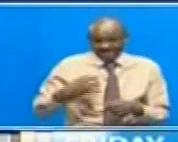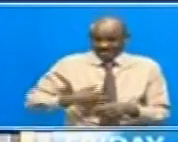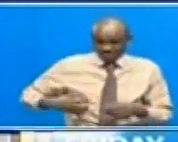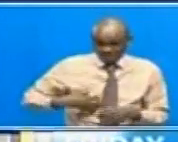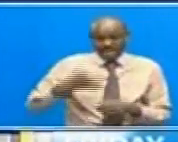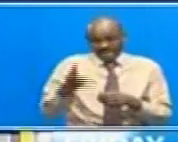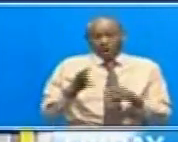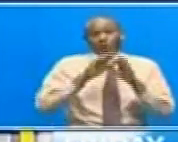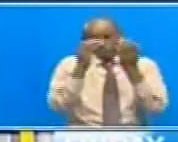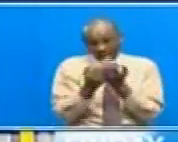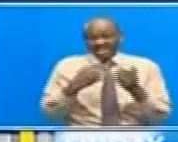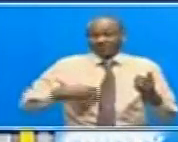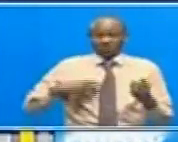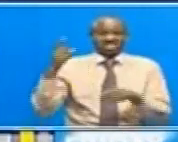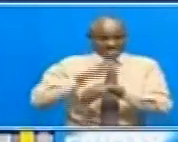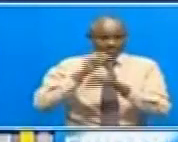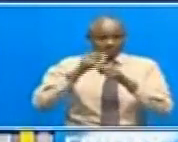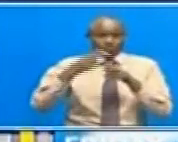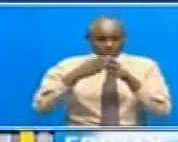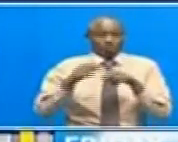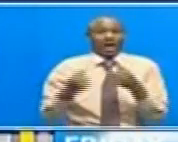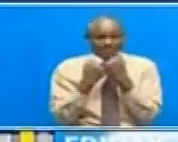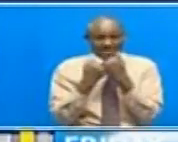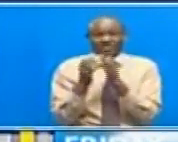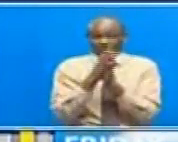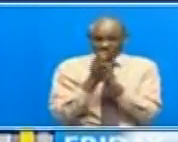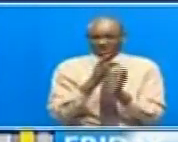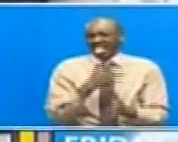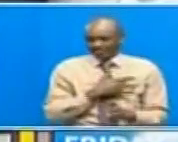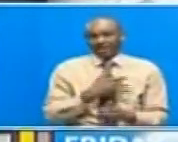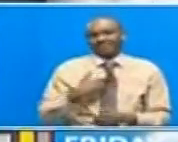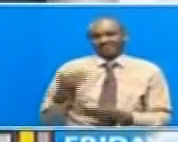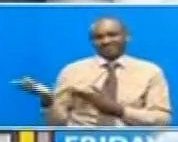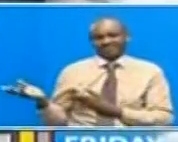World Refugee Day and now brings us this inspiring story.